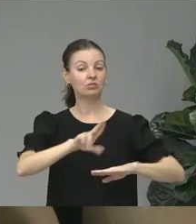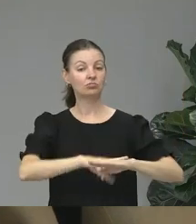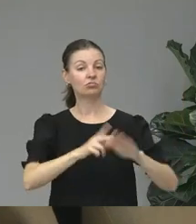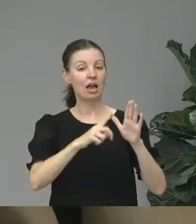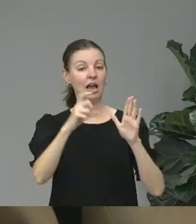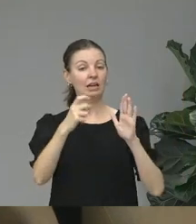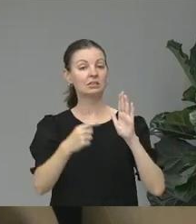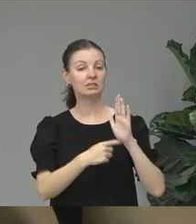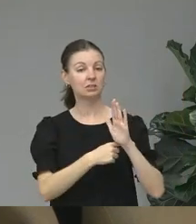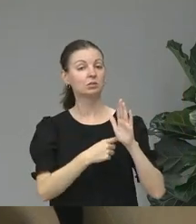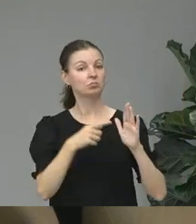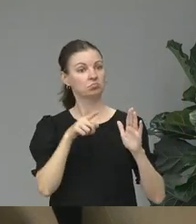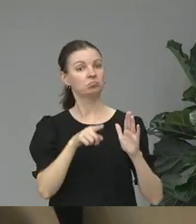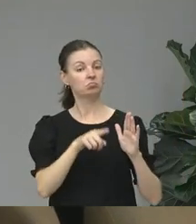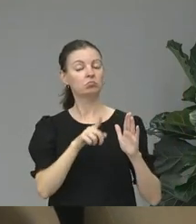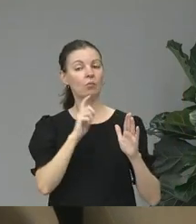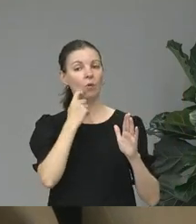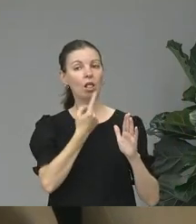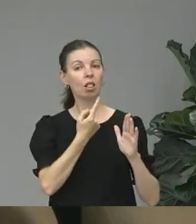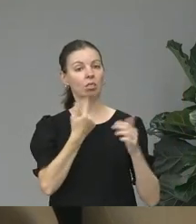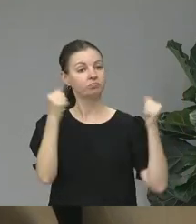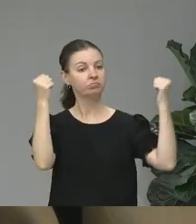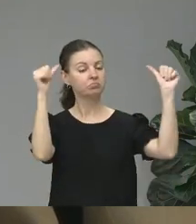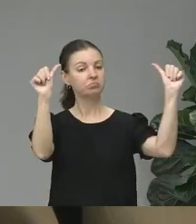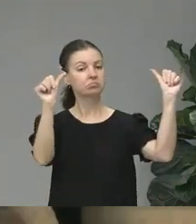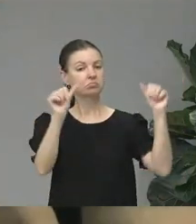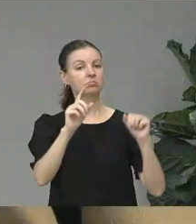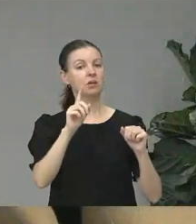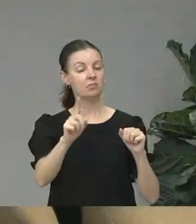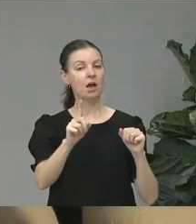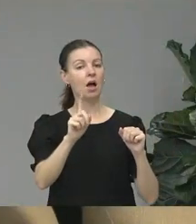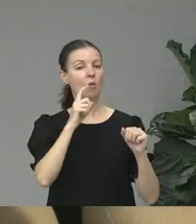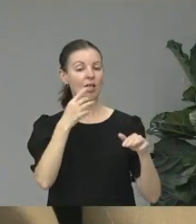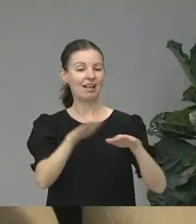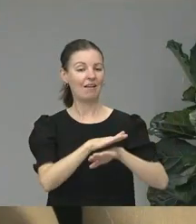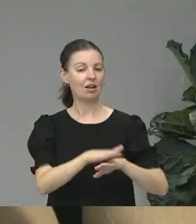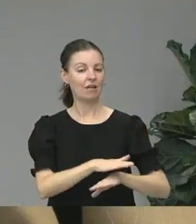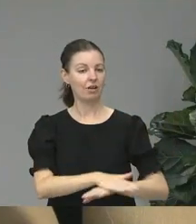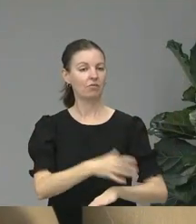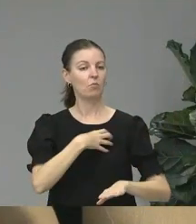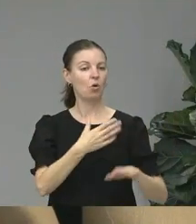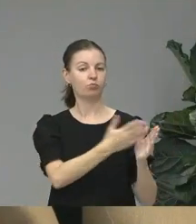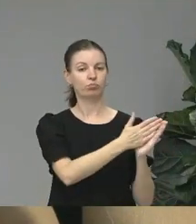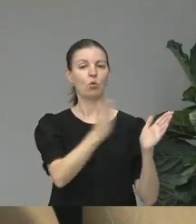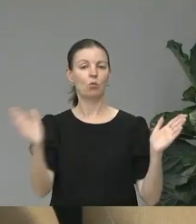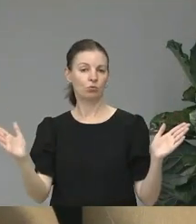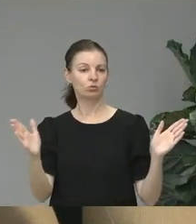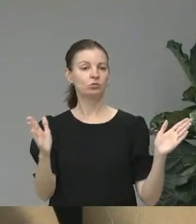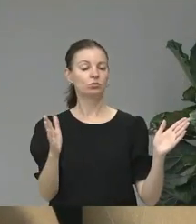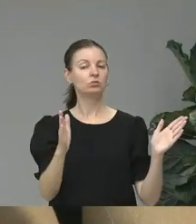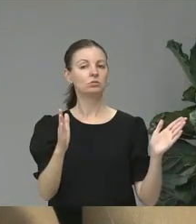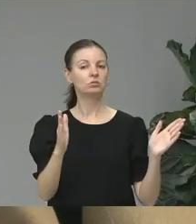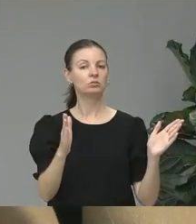act would also work, but it would cover a broader range of rights